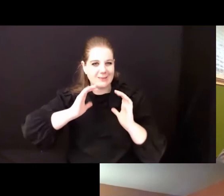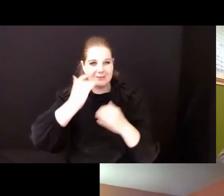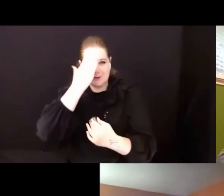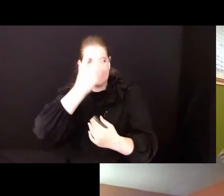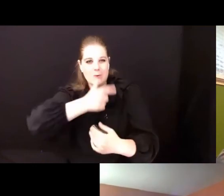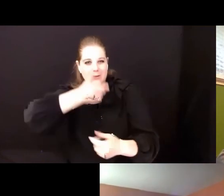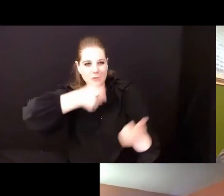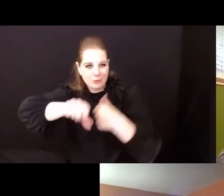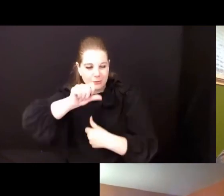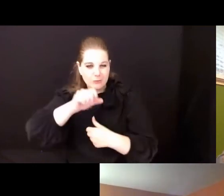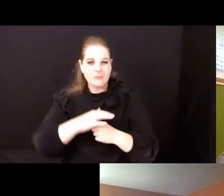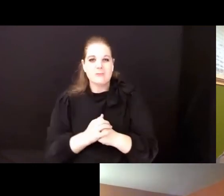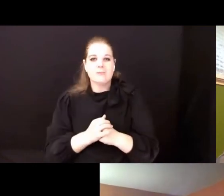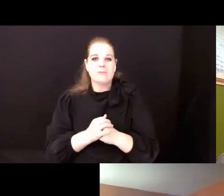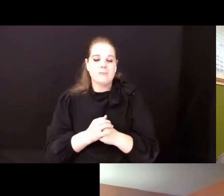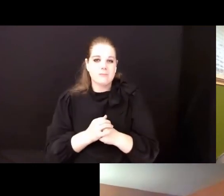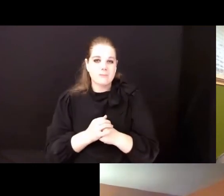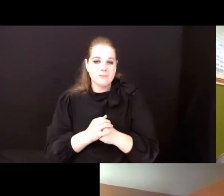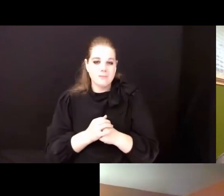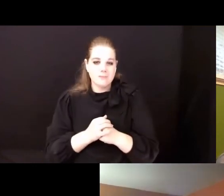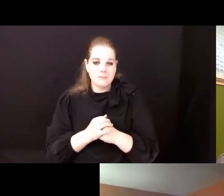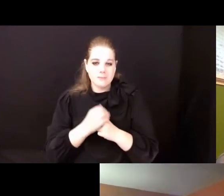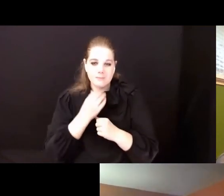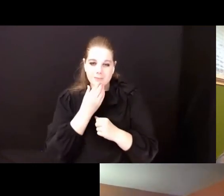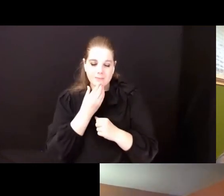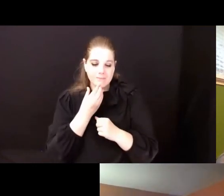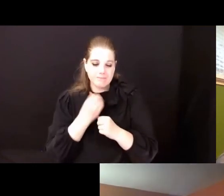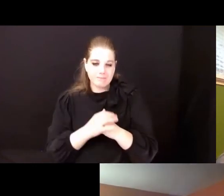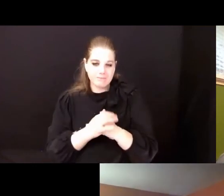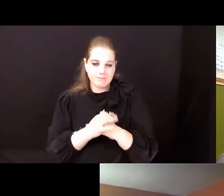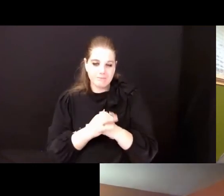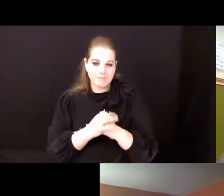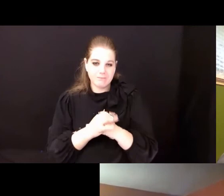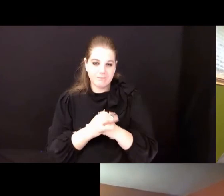you can alleviate a lot of the issues.